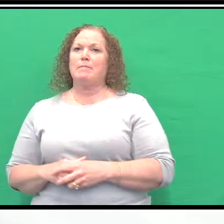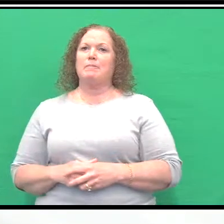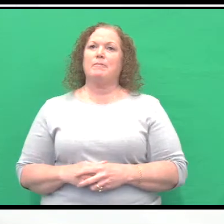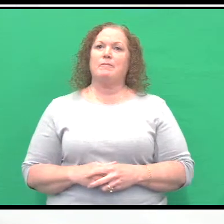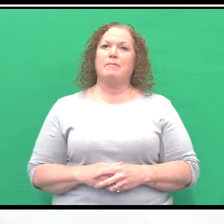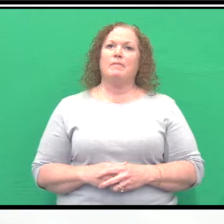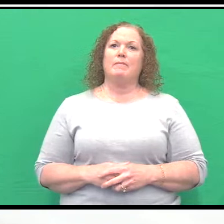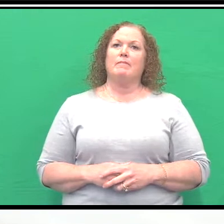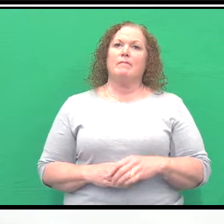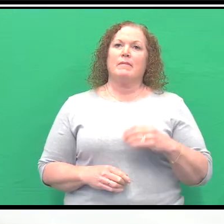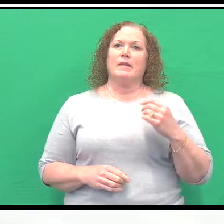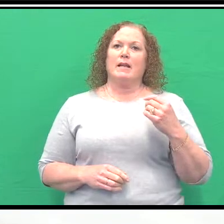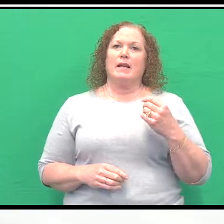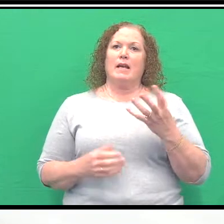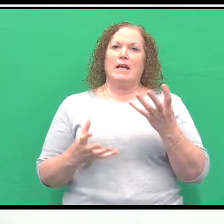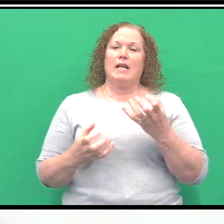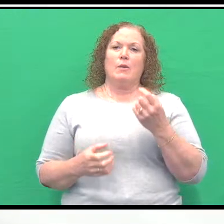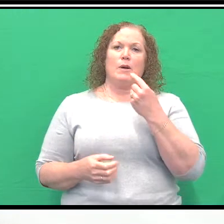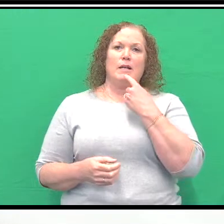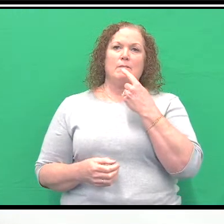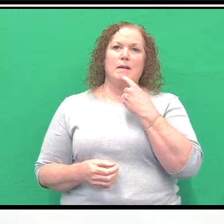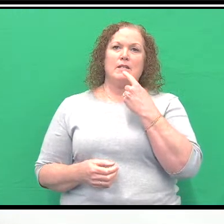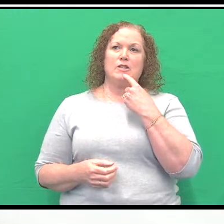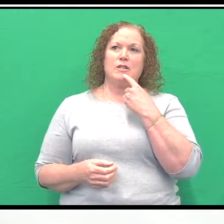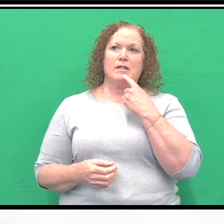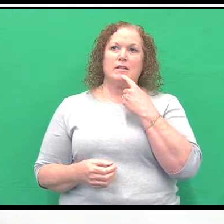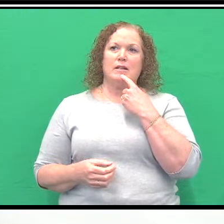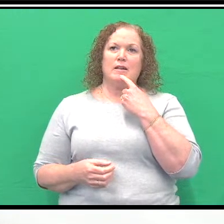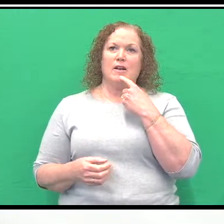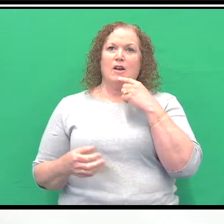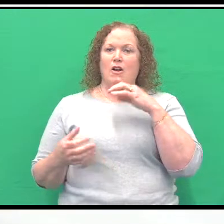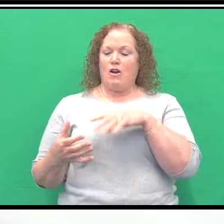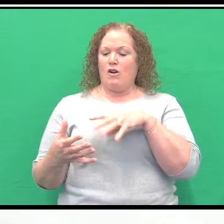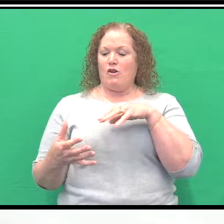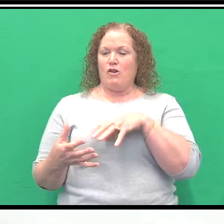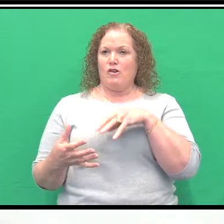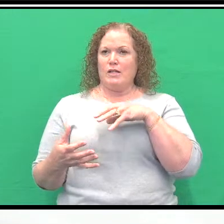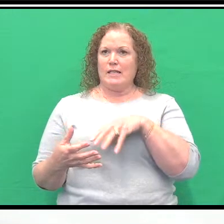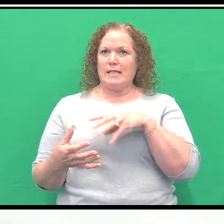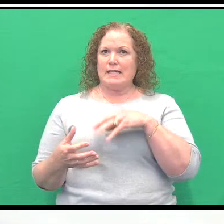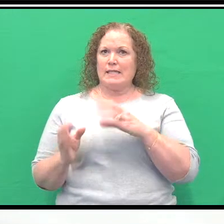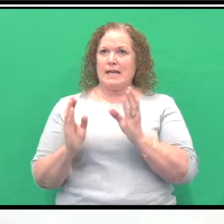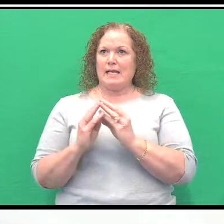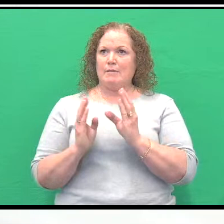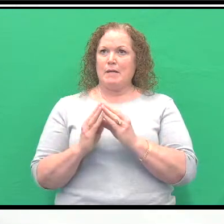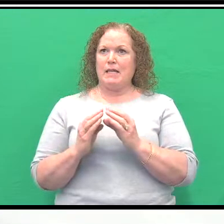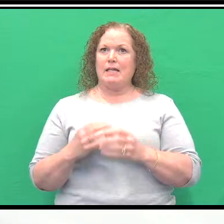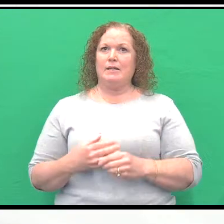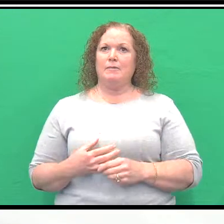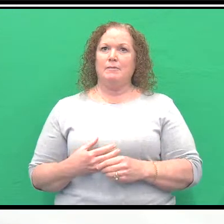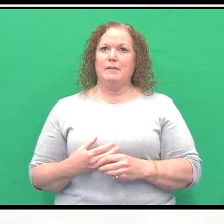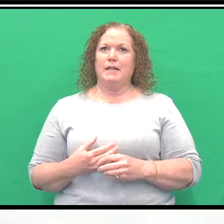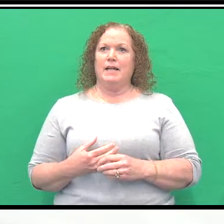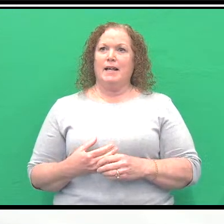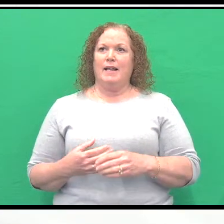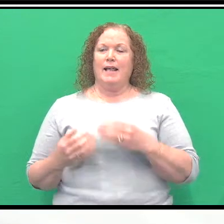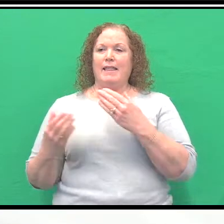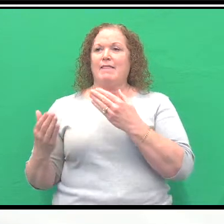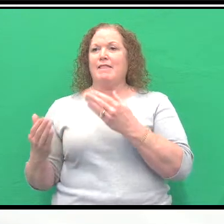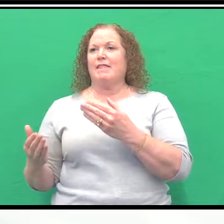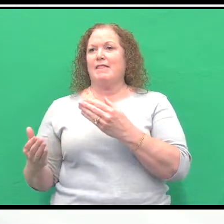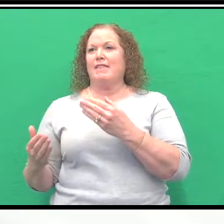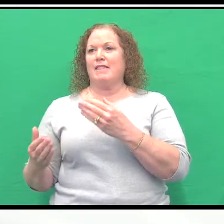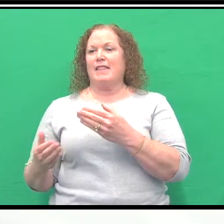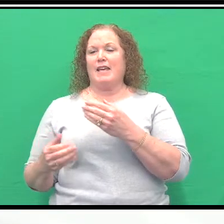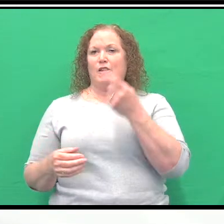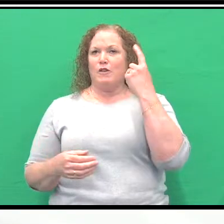mention our study session. Thank you, President Girardi, for your comments about that. It was an excellent study session with the board really